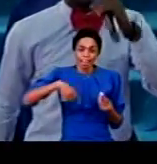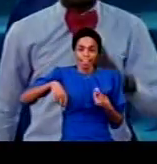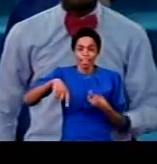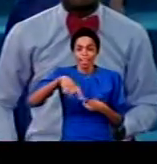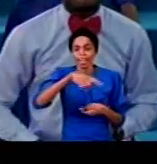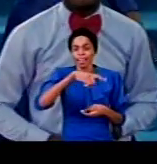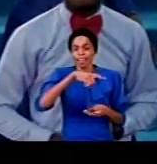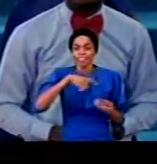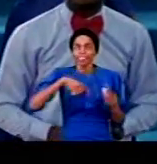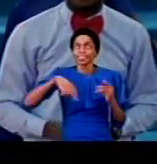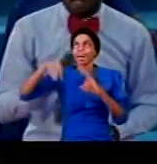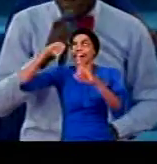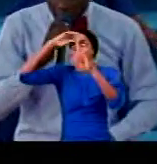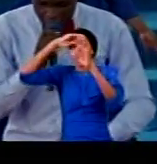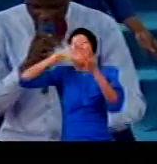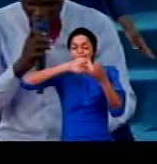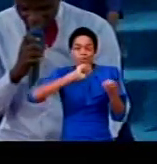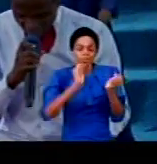He turns me around.